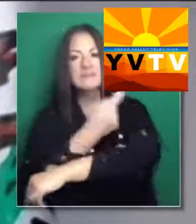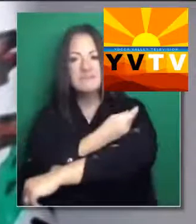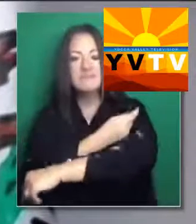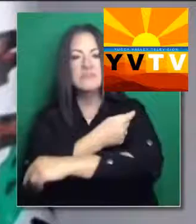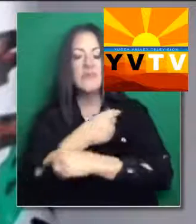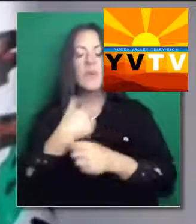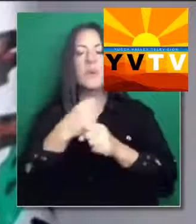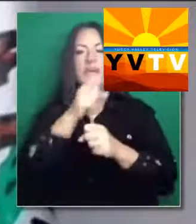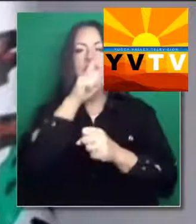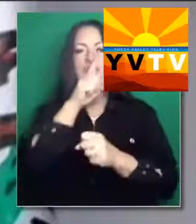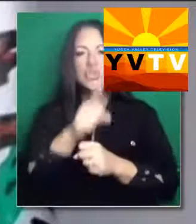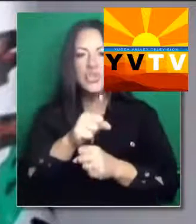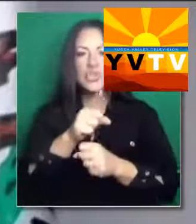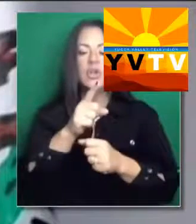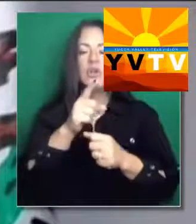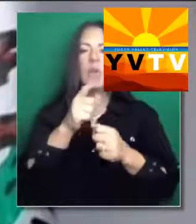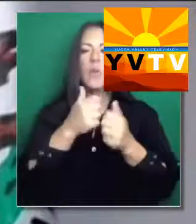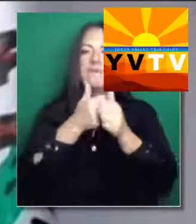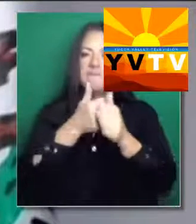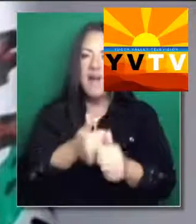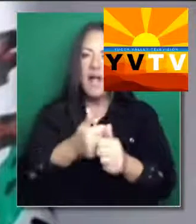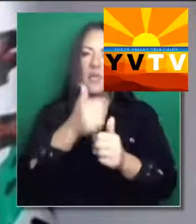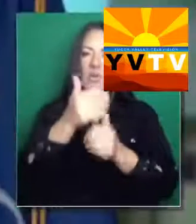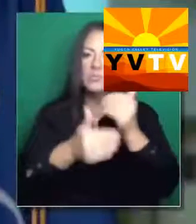most from receiving the vaccine.